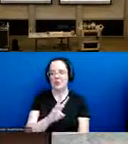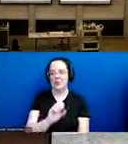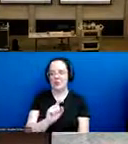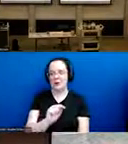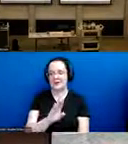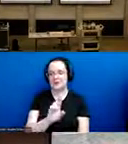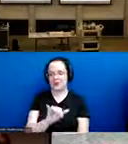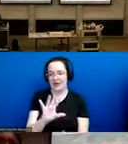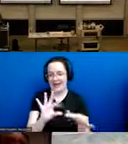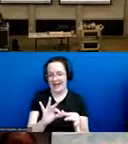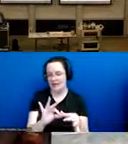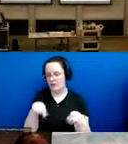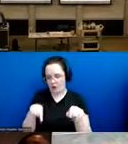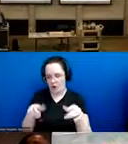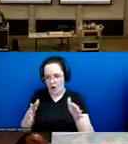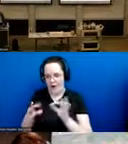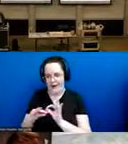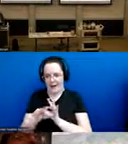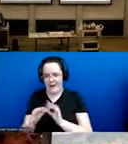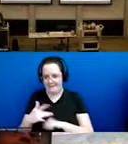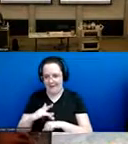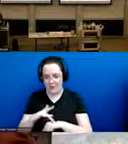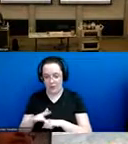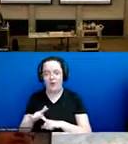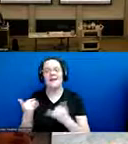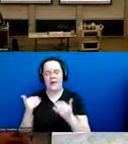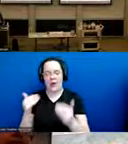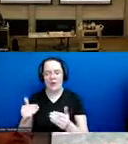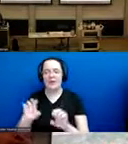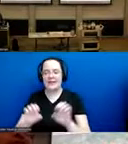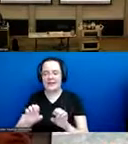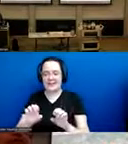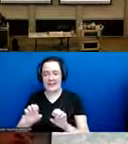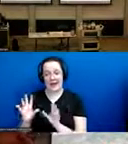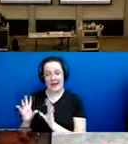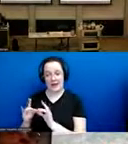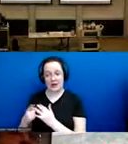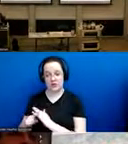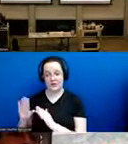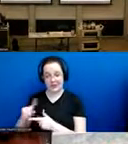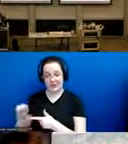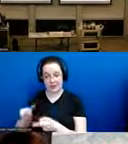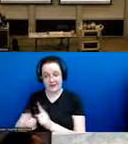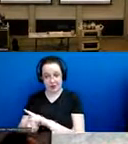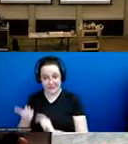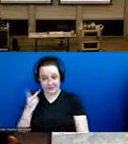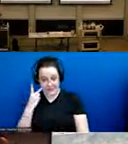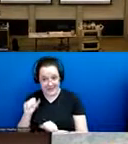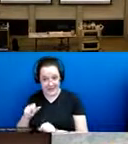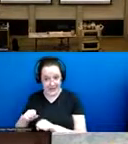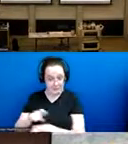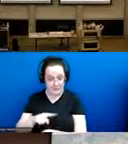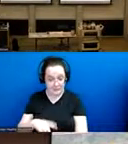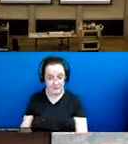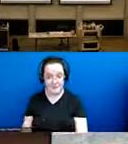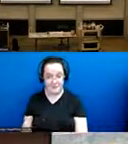available. And then now we're going to start doing experiments where we're going to convert the frequency of the entangled sources to see if we can distribute them, right? And